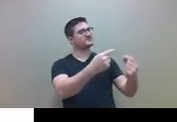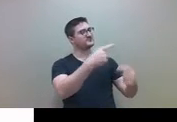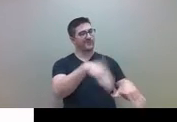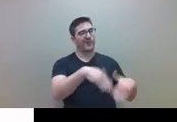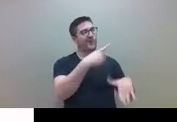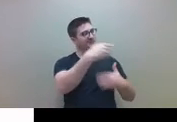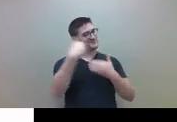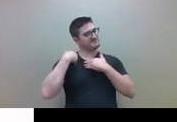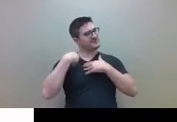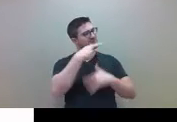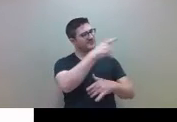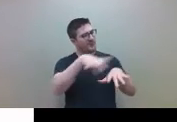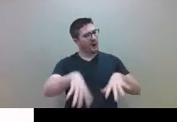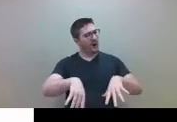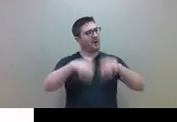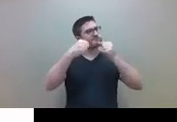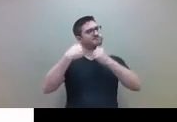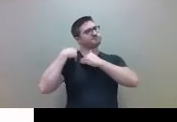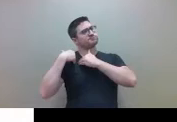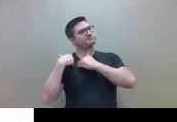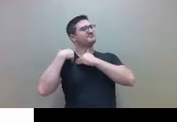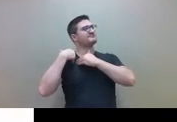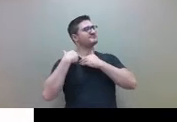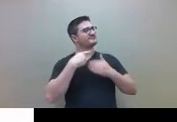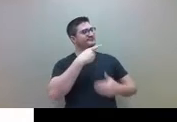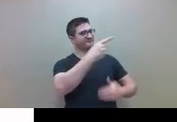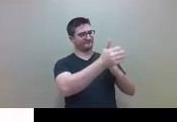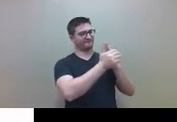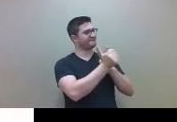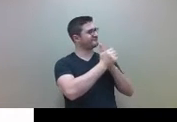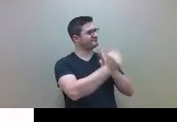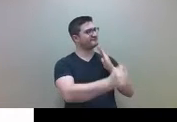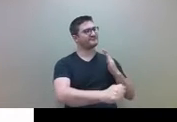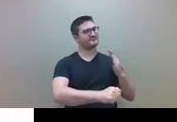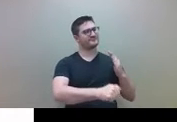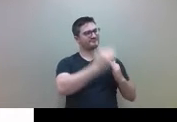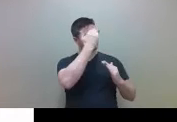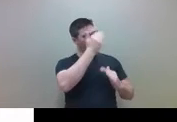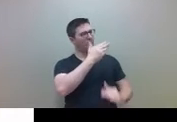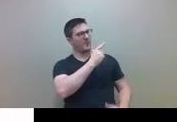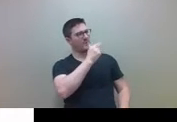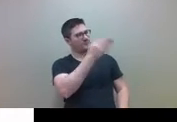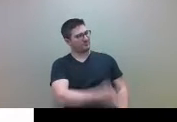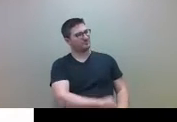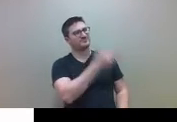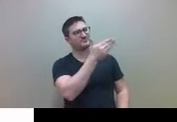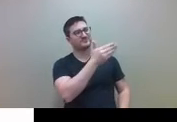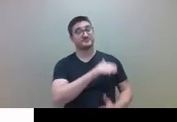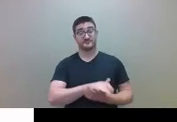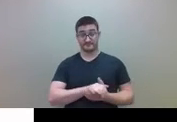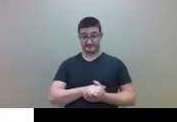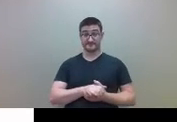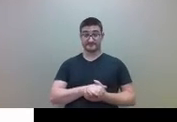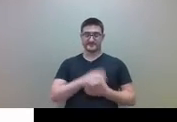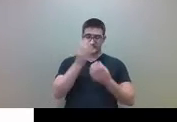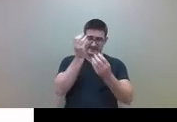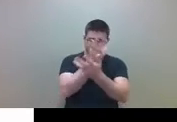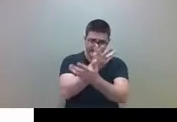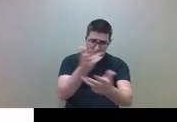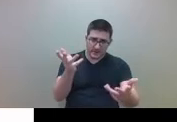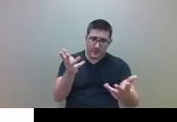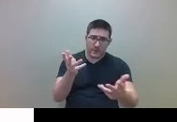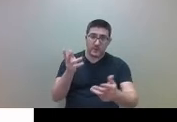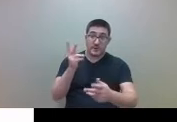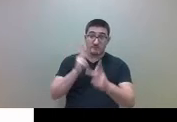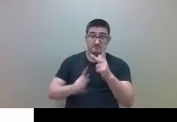strong. You're competent. You know what you're doing. Working with people with dementia, especially, they